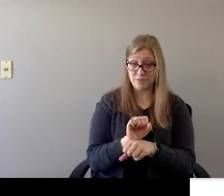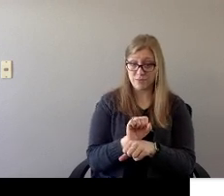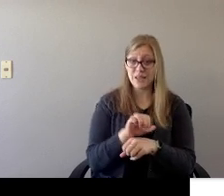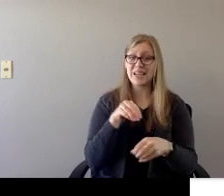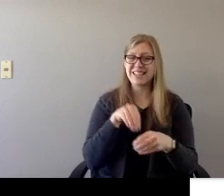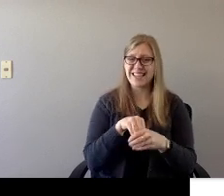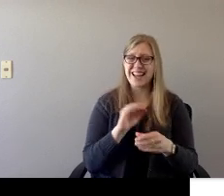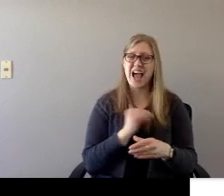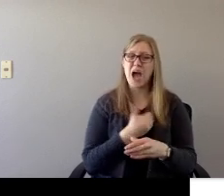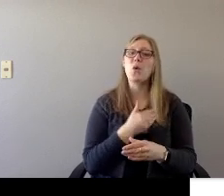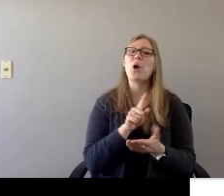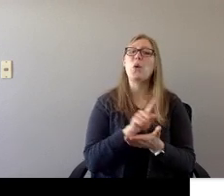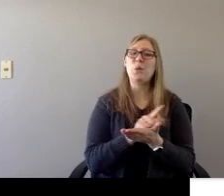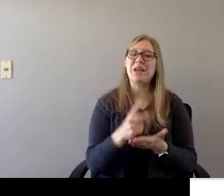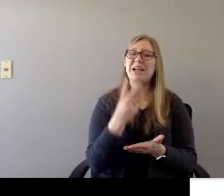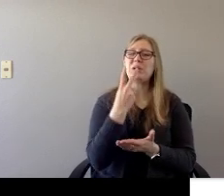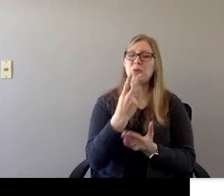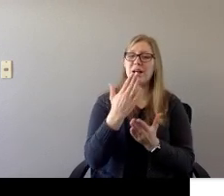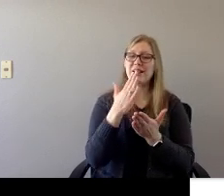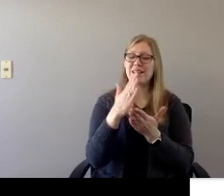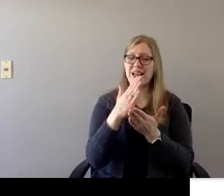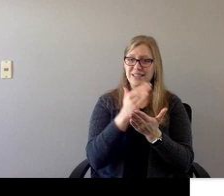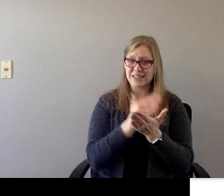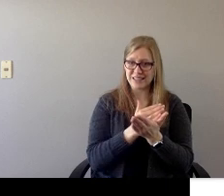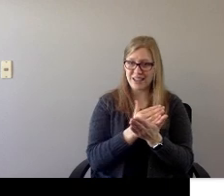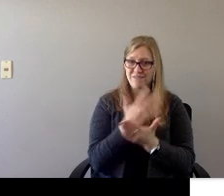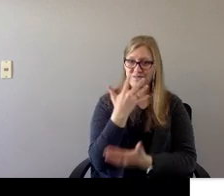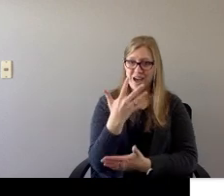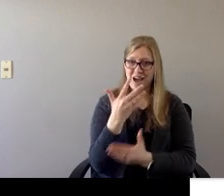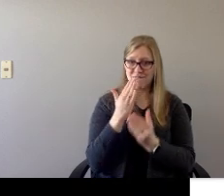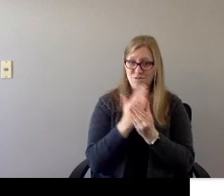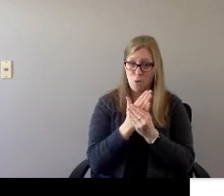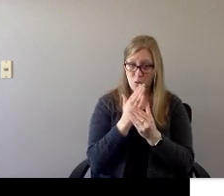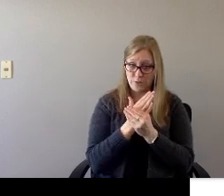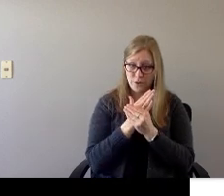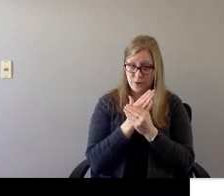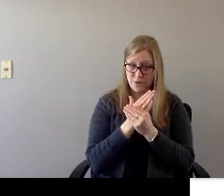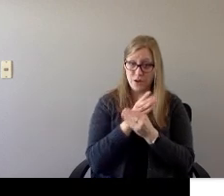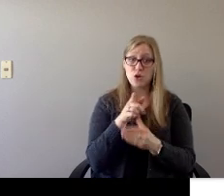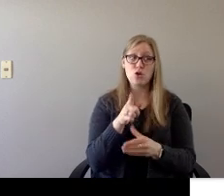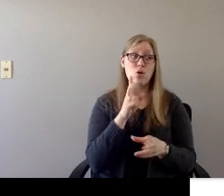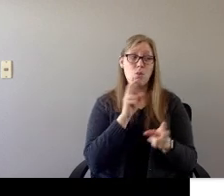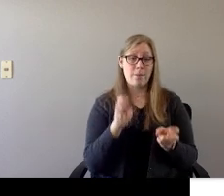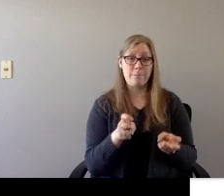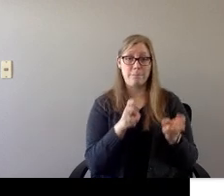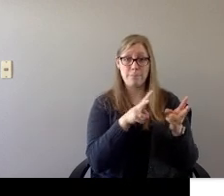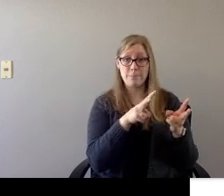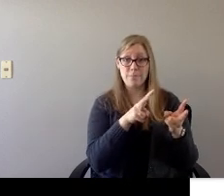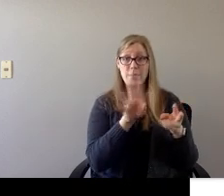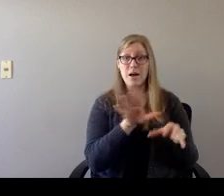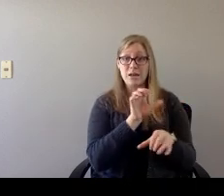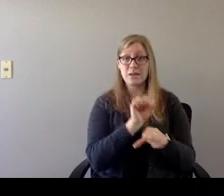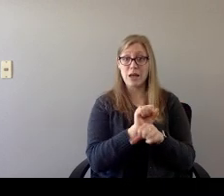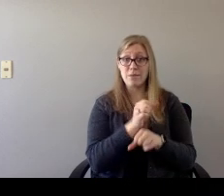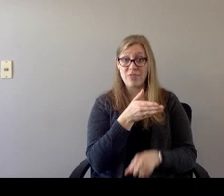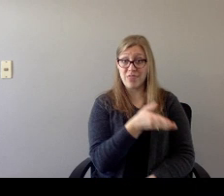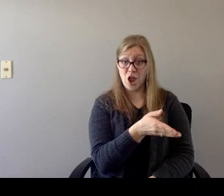Our week 2 lesson 5 folder. And that's where you will submit that assignment.